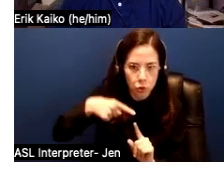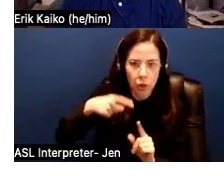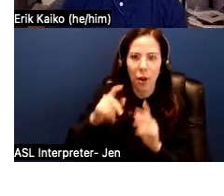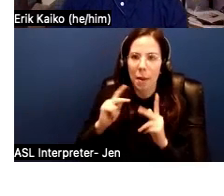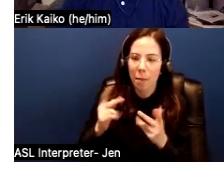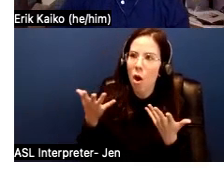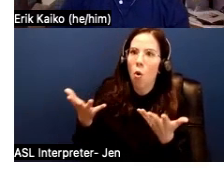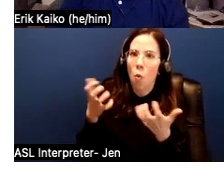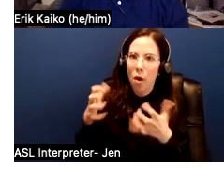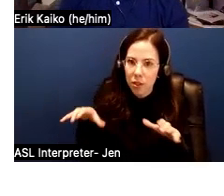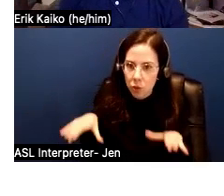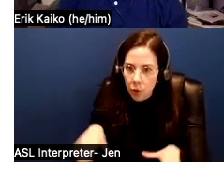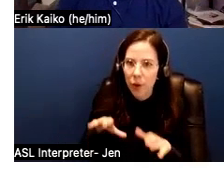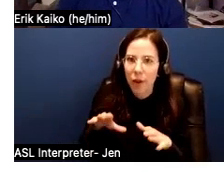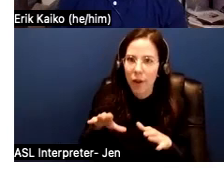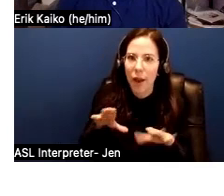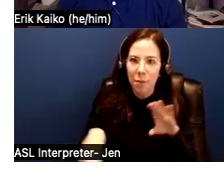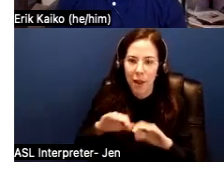to?